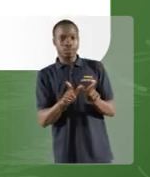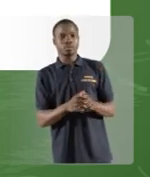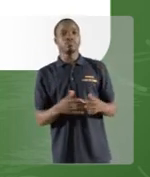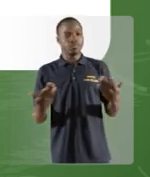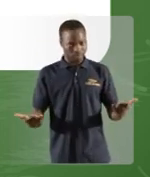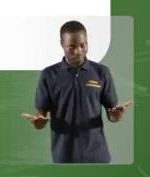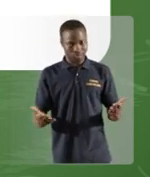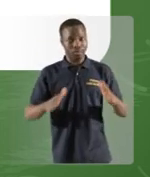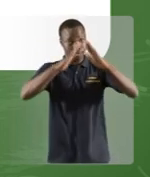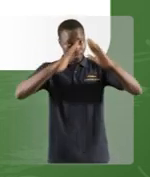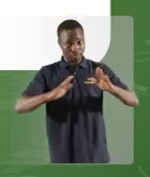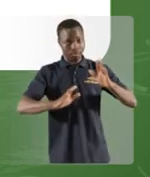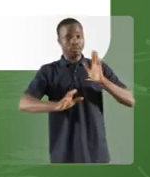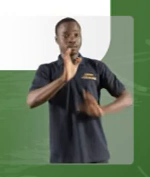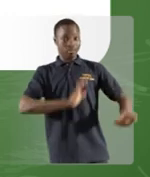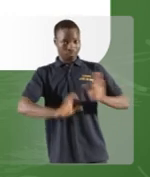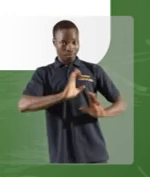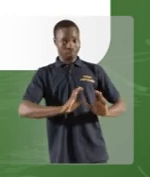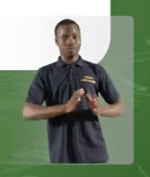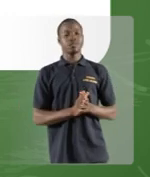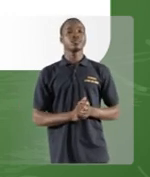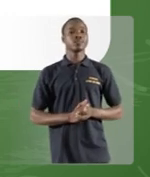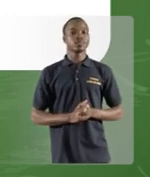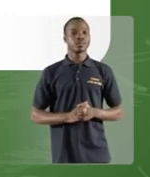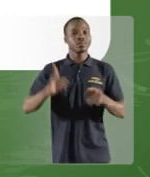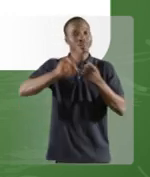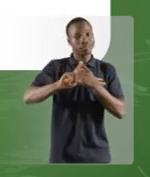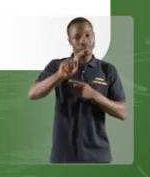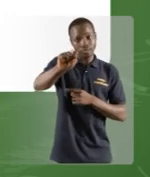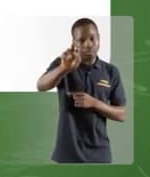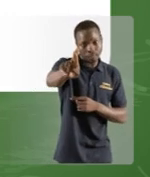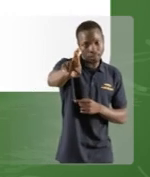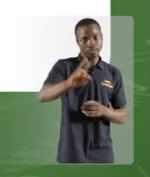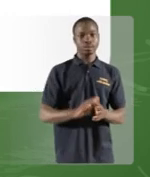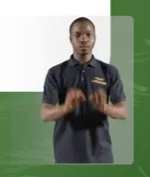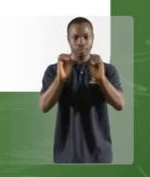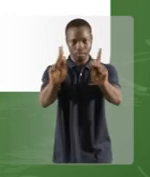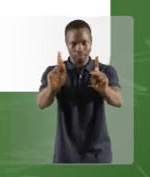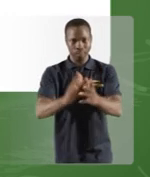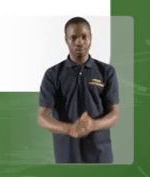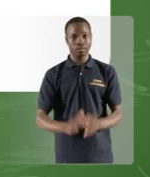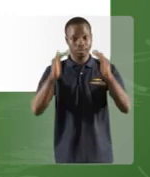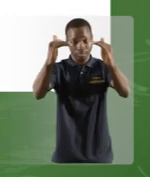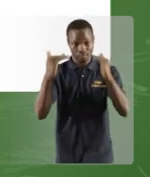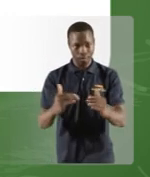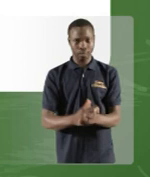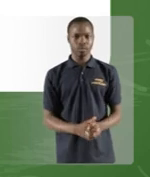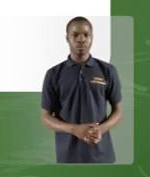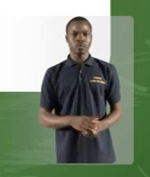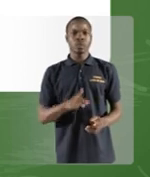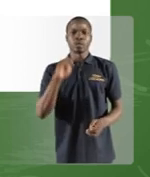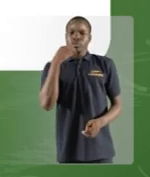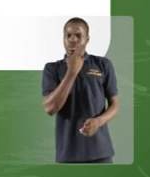of Culture, okay, or the Palais de la Culture in Trècheville. All right? Now, who was present